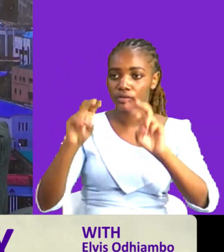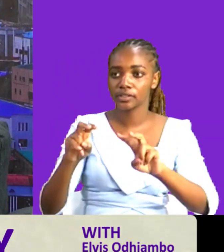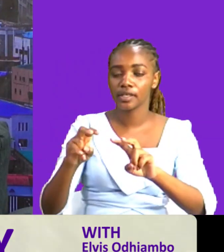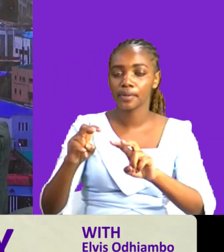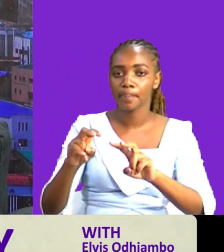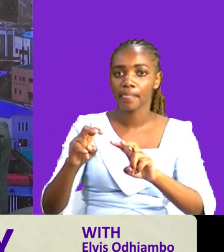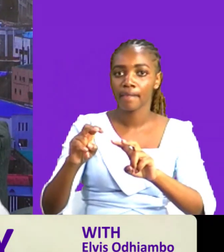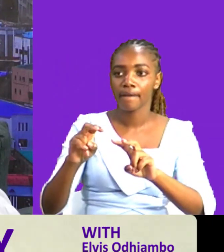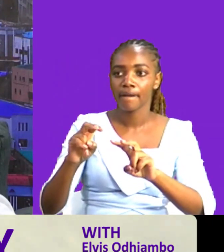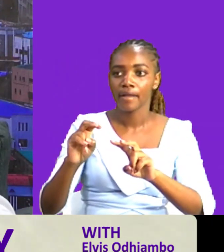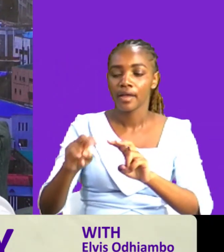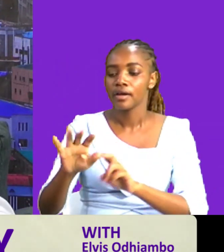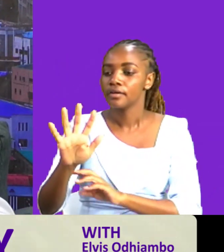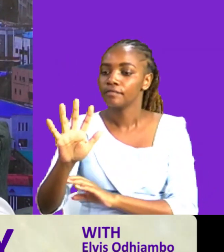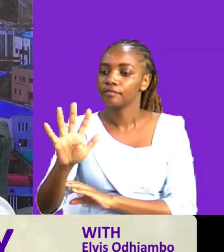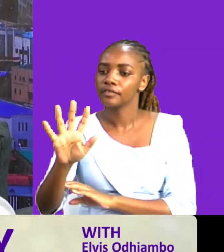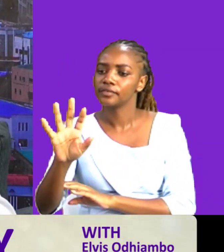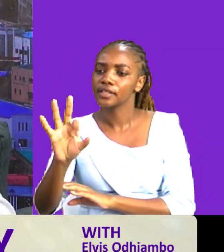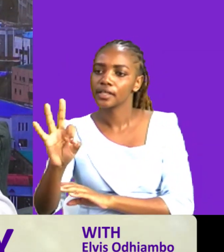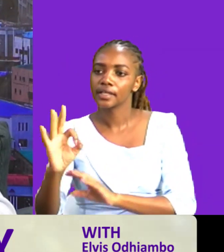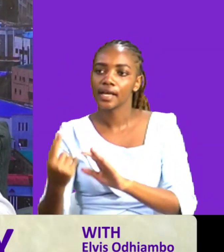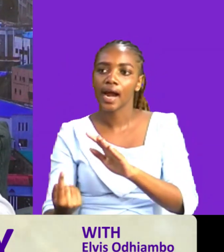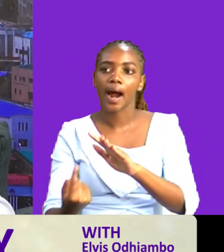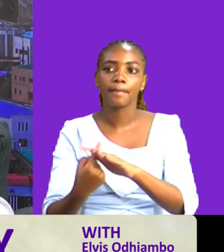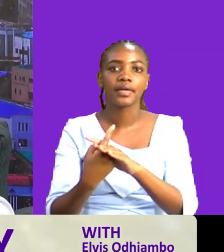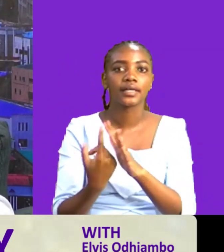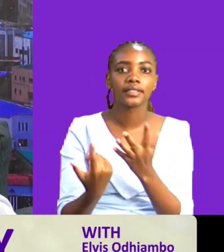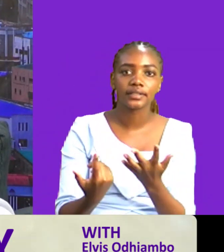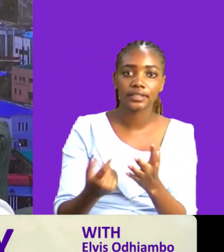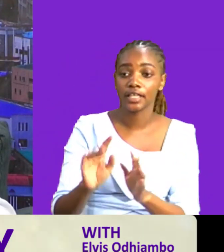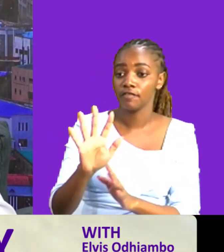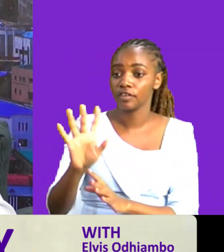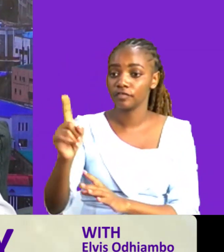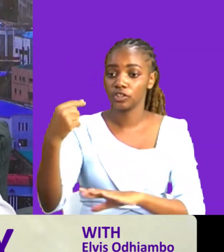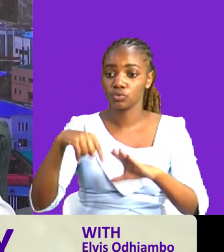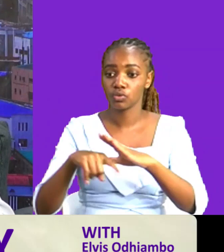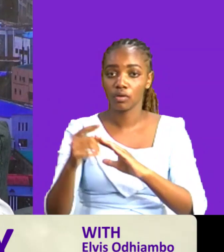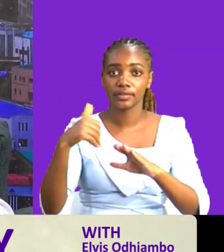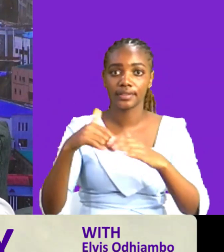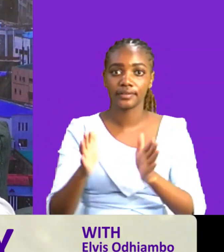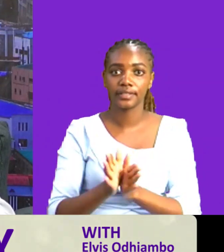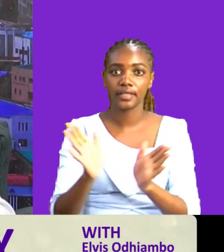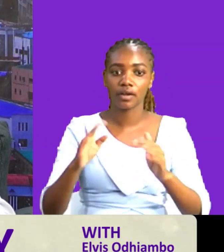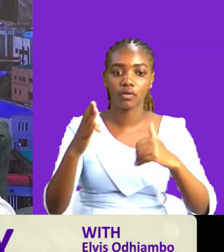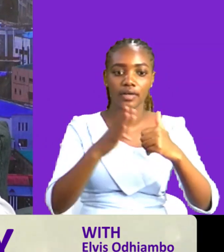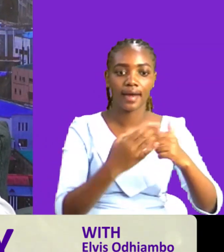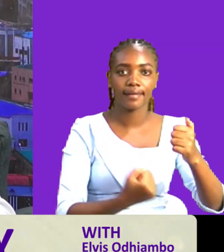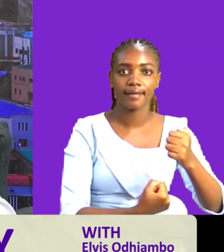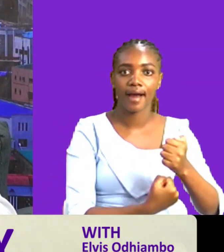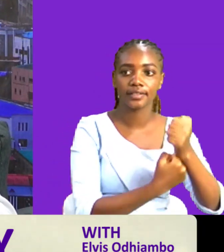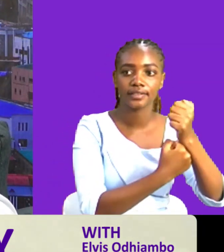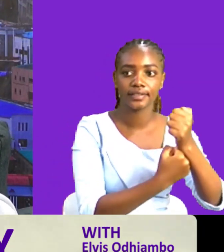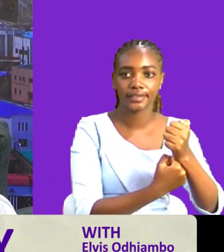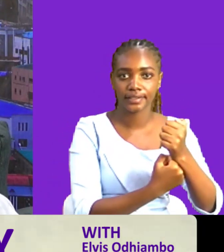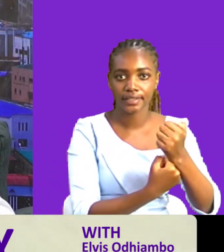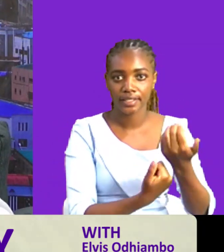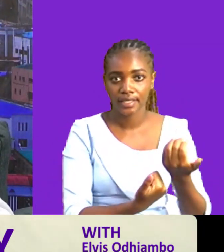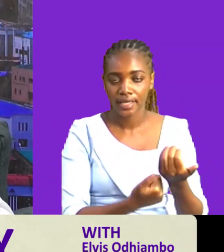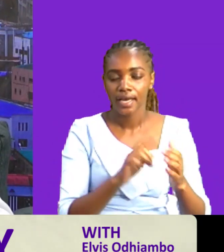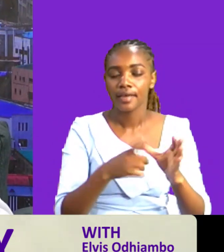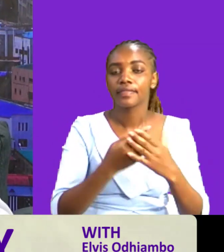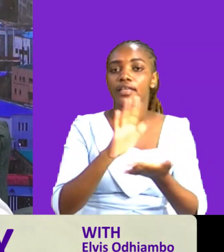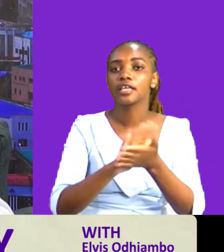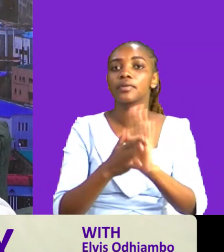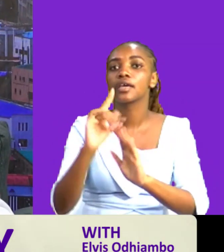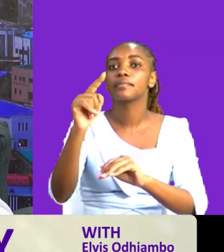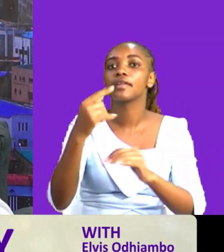statistics, for example, 53 appearances, 52 goals in general, 9 assists provided. He became the first